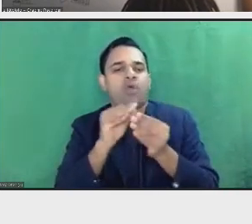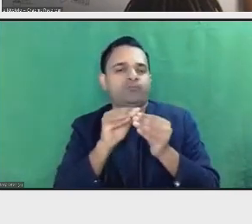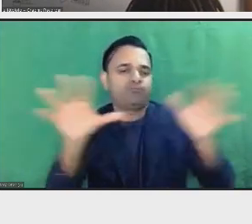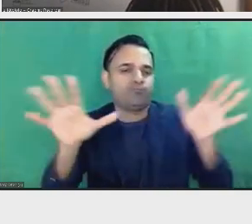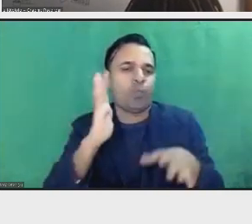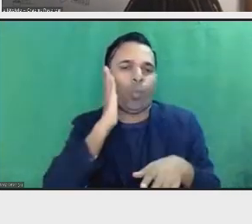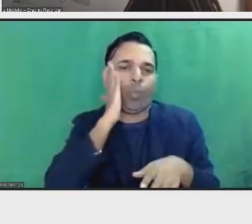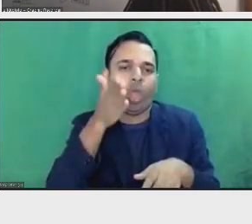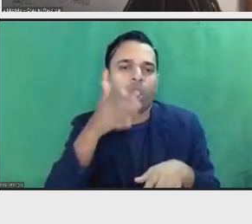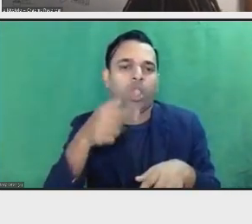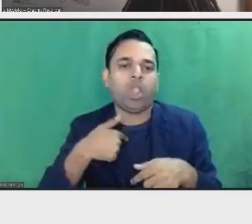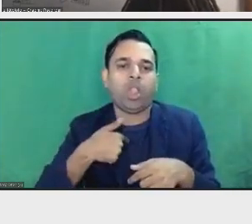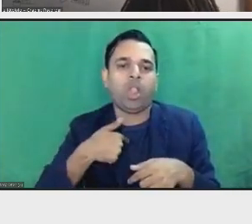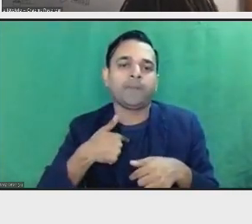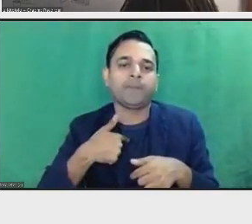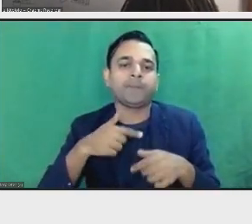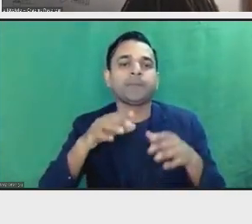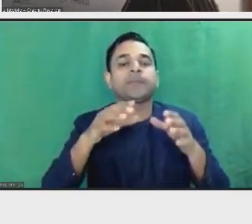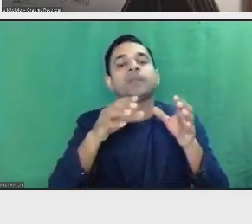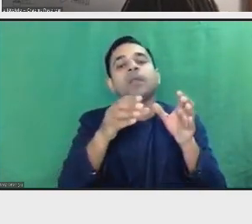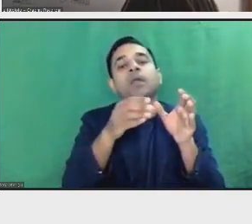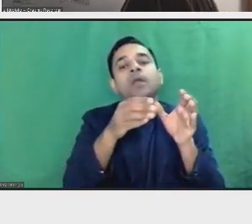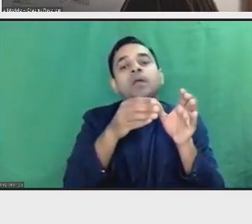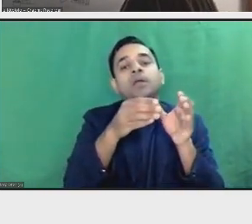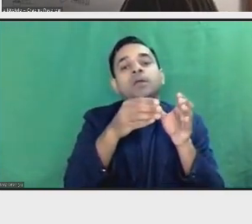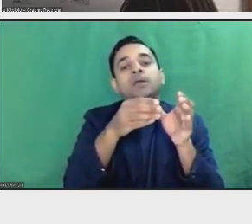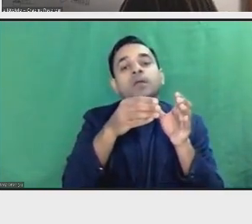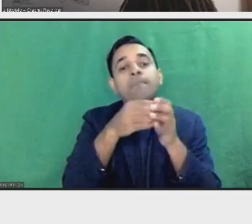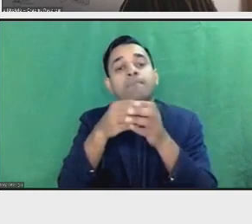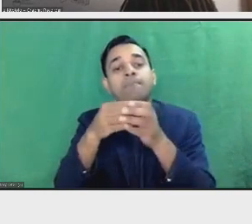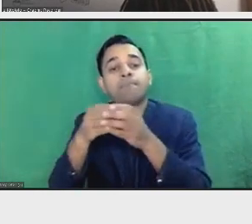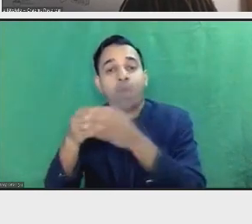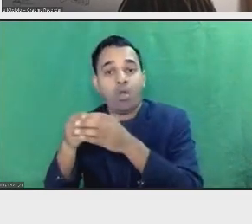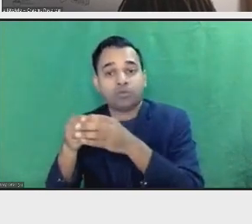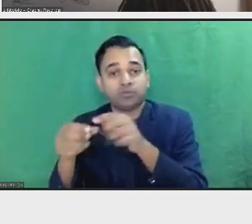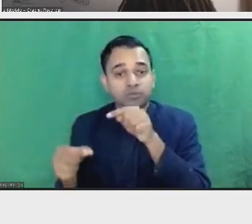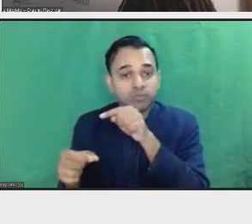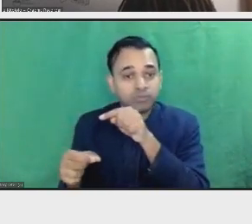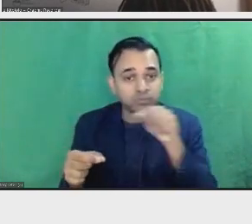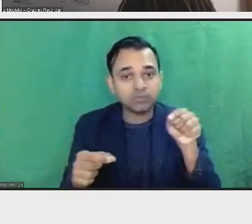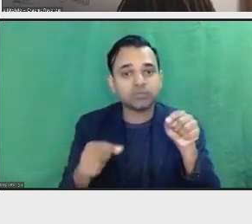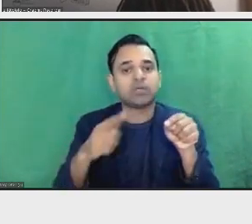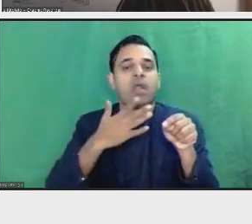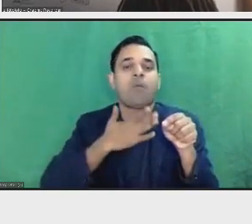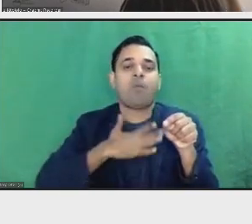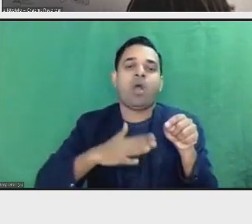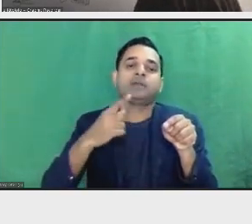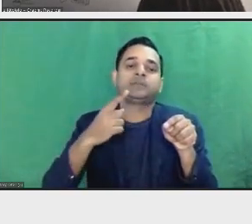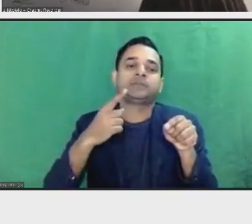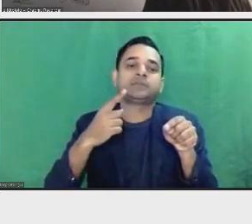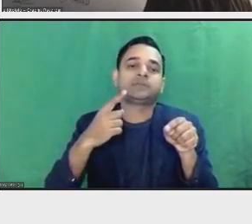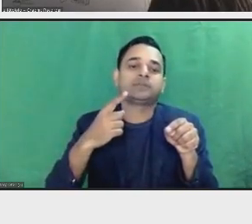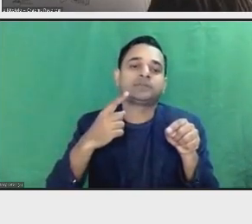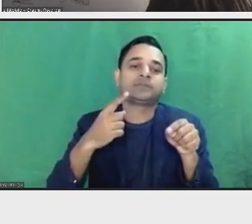not the least, I also would like to thank our very small secretariat team who came together to put this